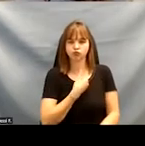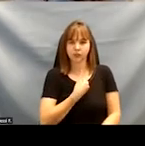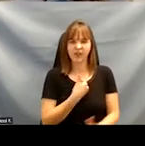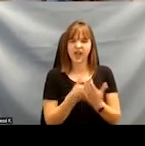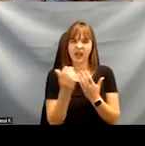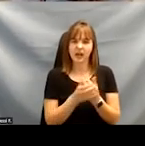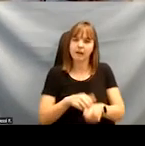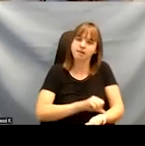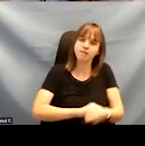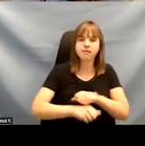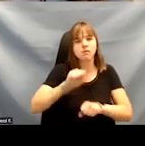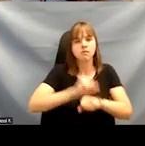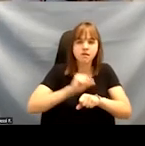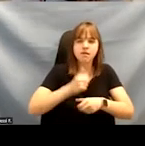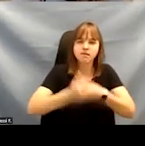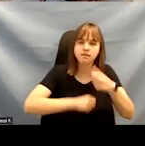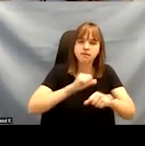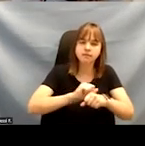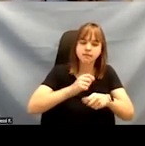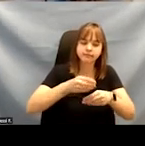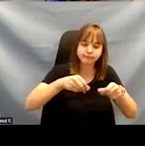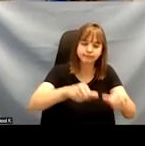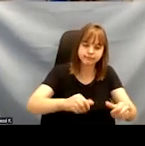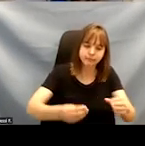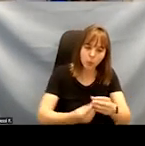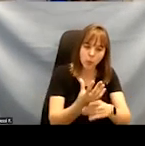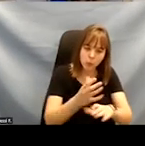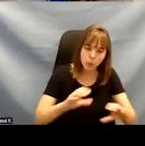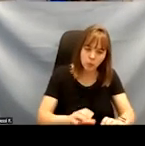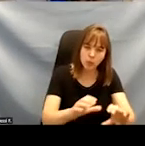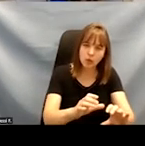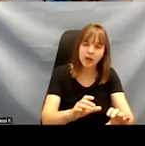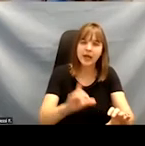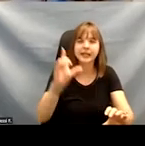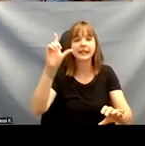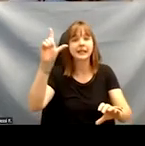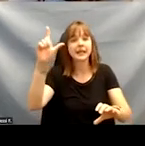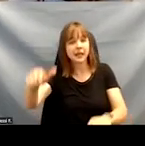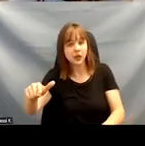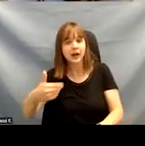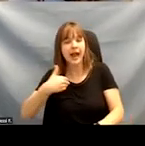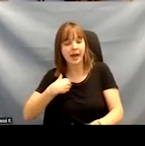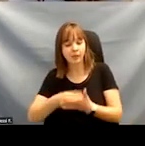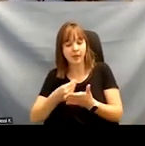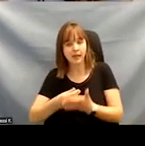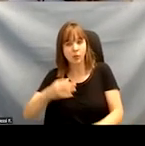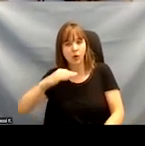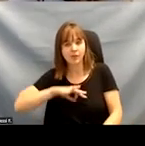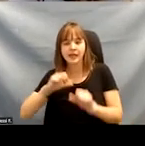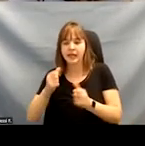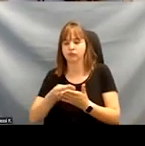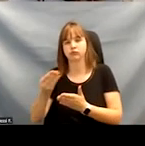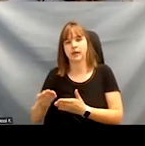We funded ourselves for the first part and then secured a loan once we knew that we needed a little bit more